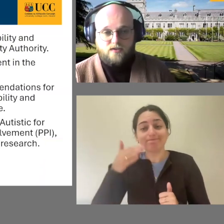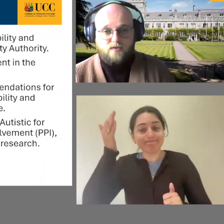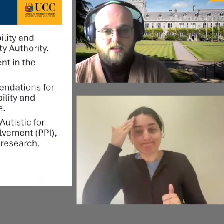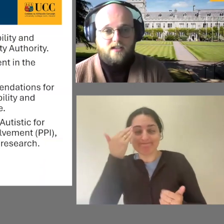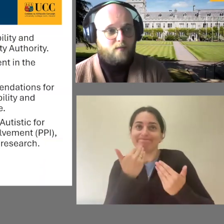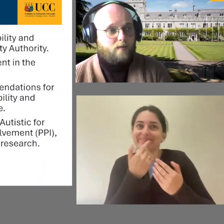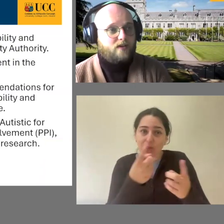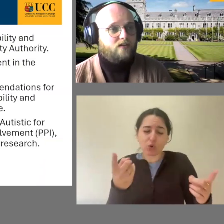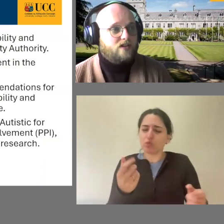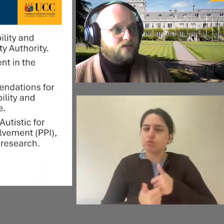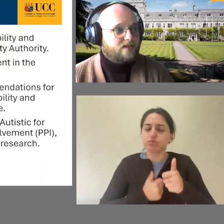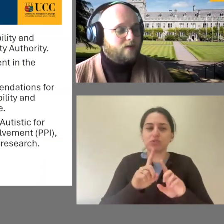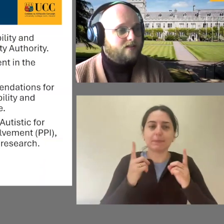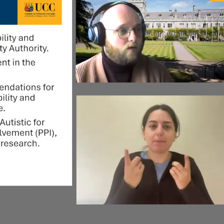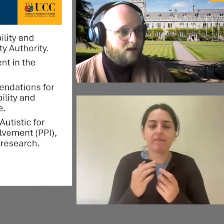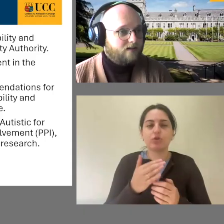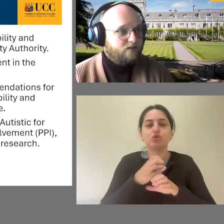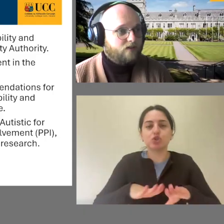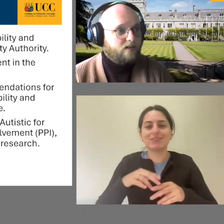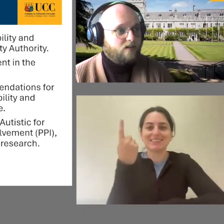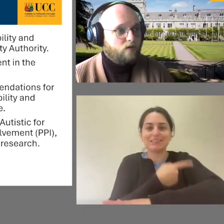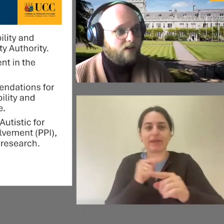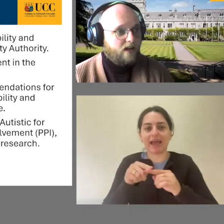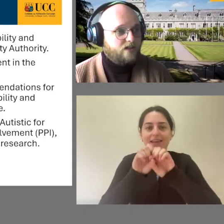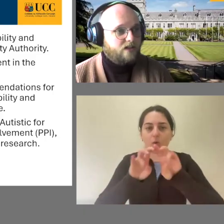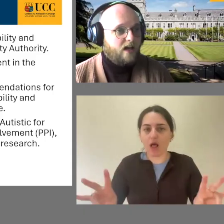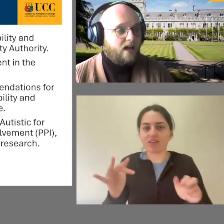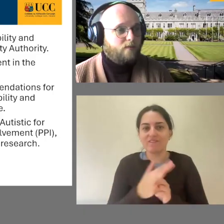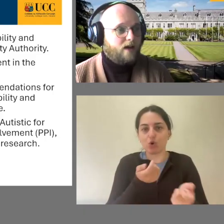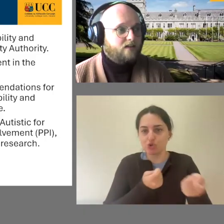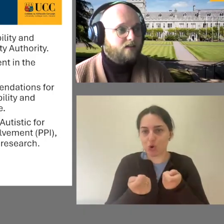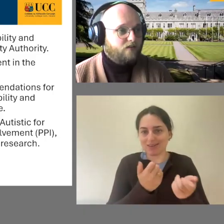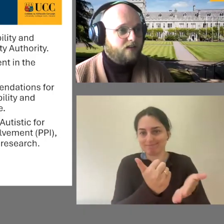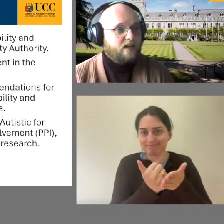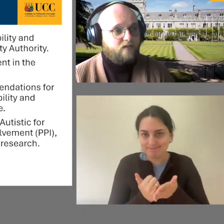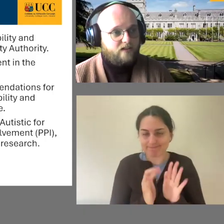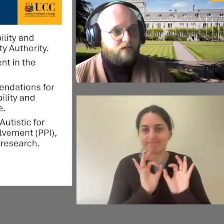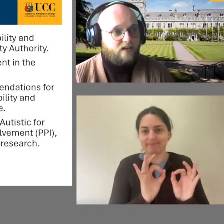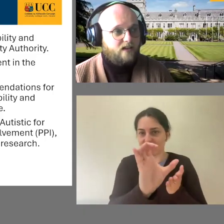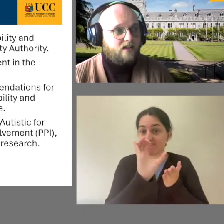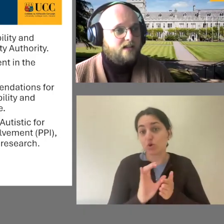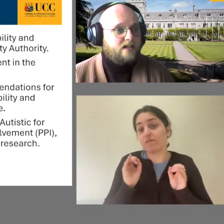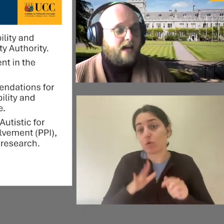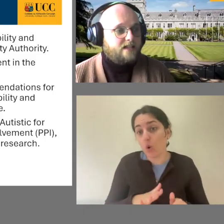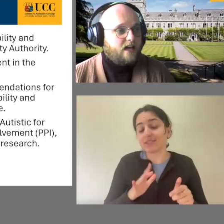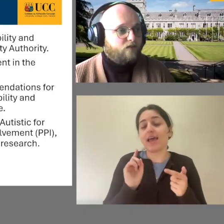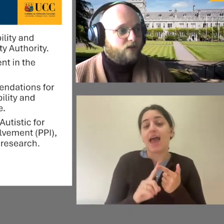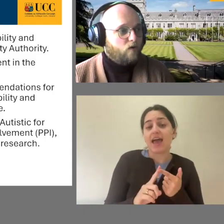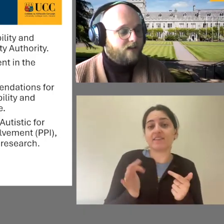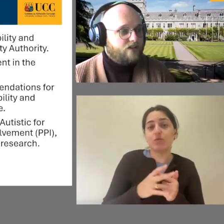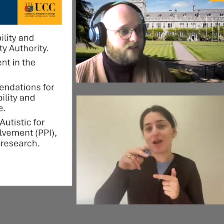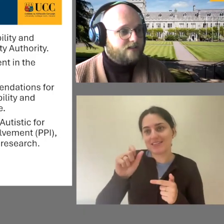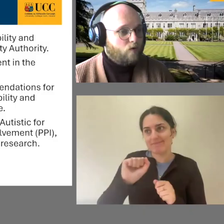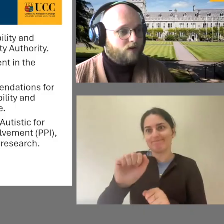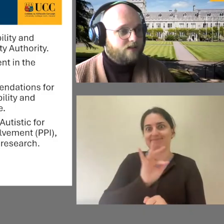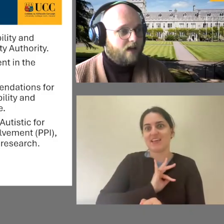say thank you to the Department of Children, Disability and Equality for the coordination and the funding, and obviously for the NDA for